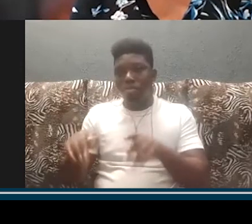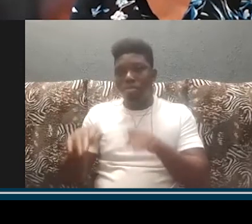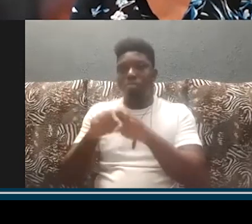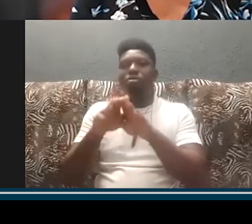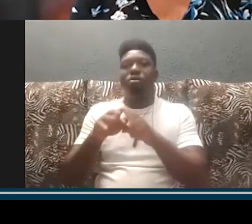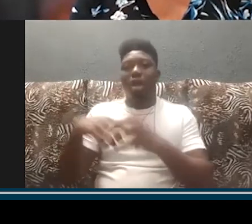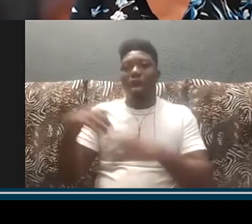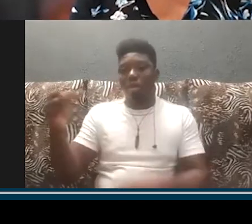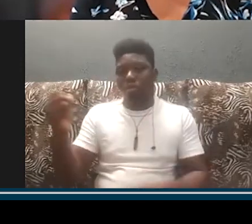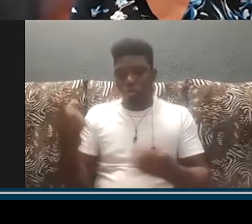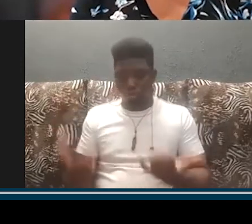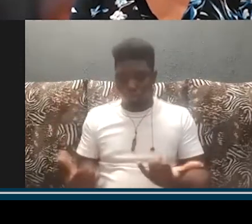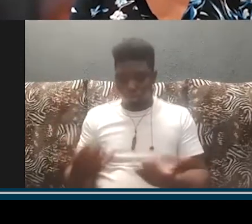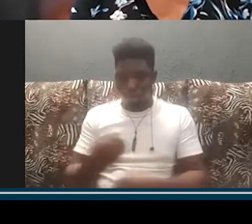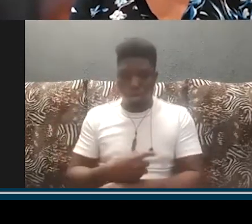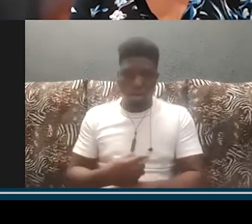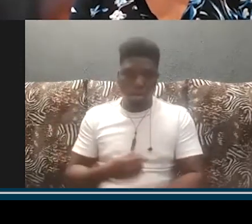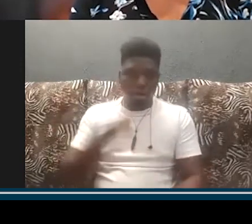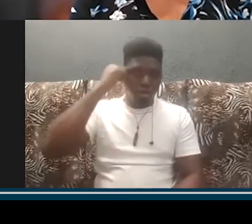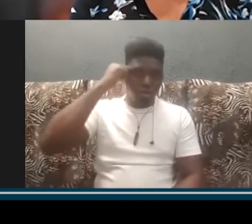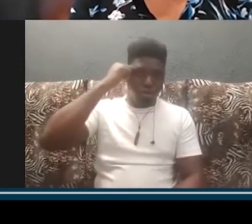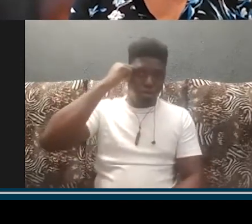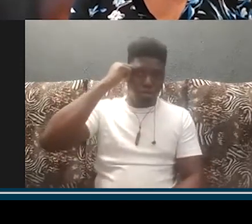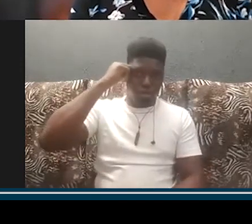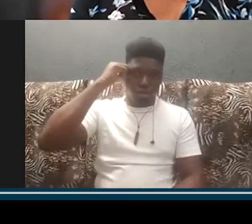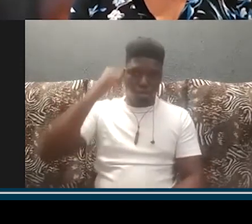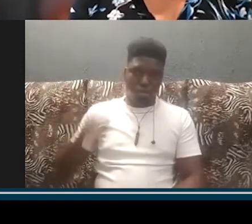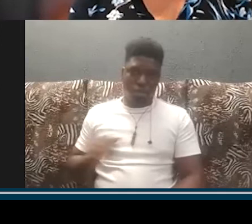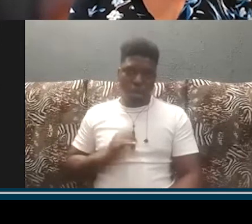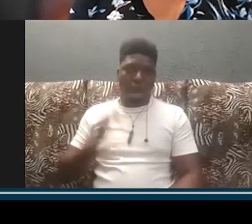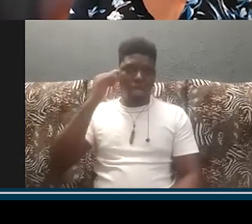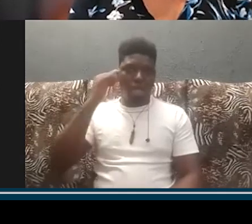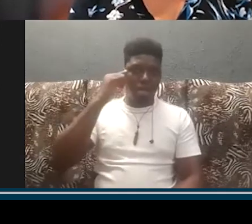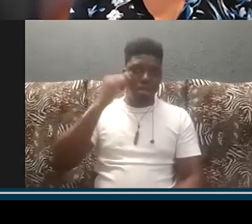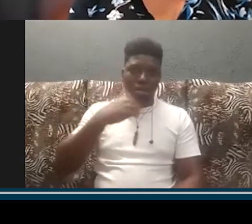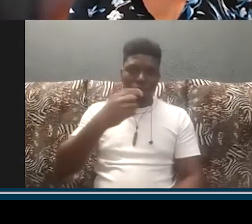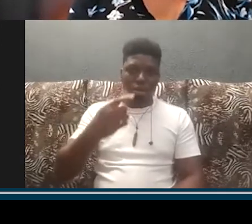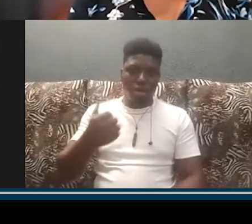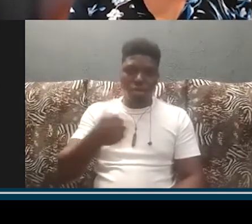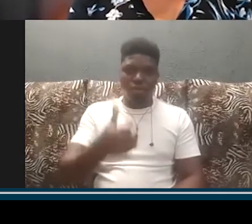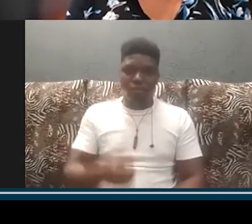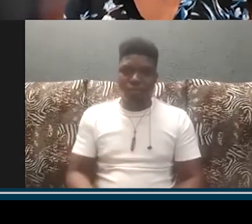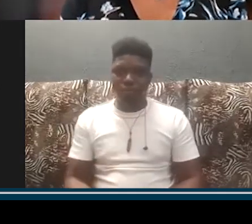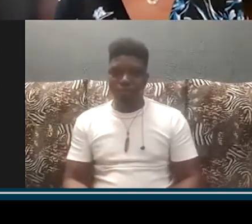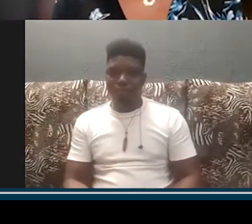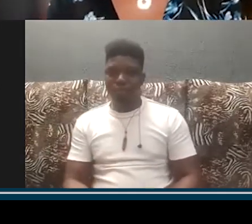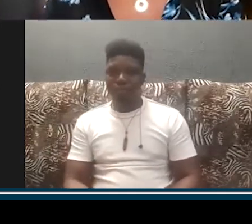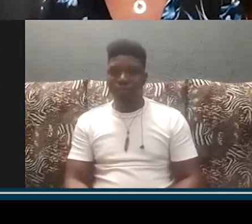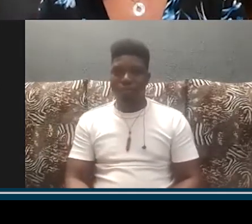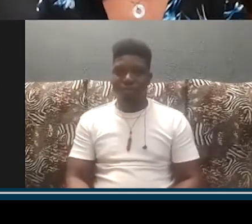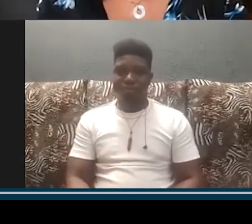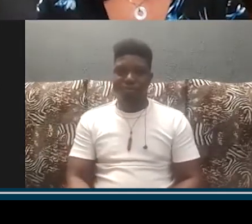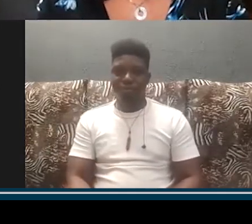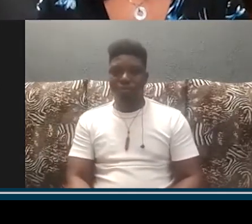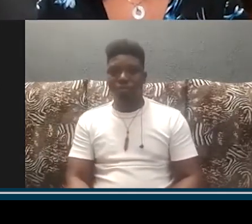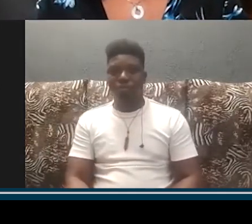I think at least saying it to yourself and saying it about yourself in safe spaces